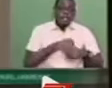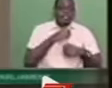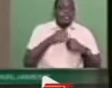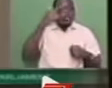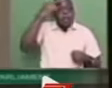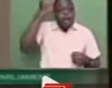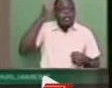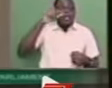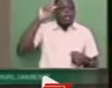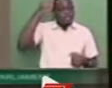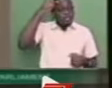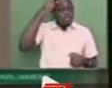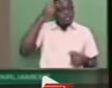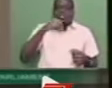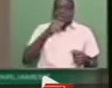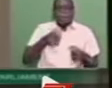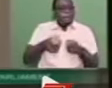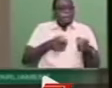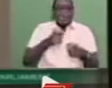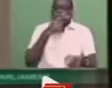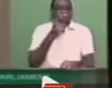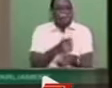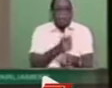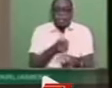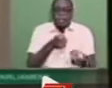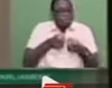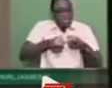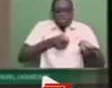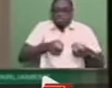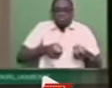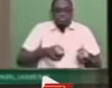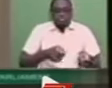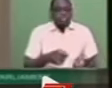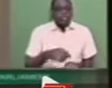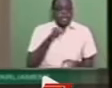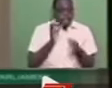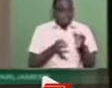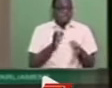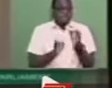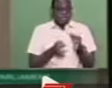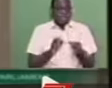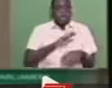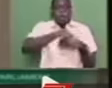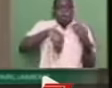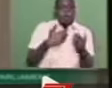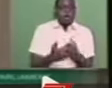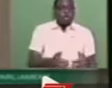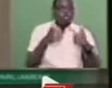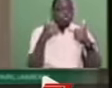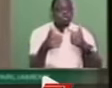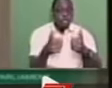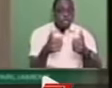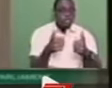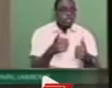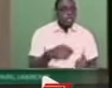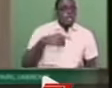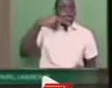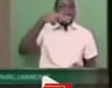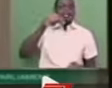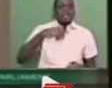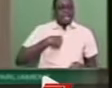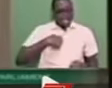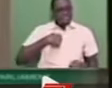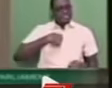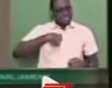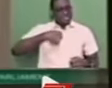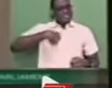right, then you see them lining up all to take credit. But history would show this government dealt with COVID in a manner